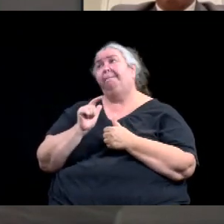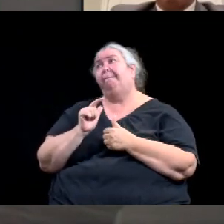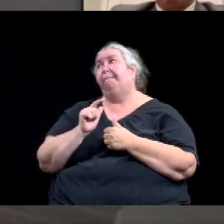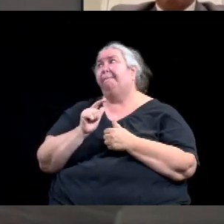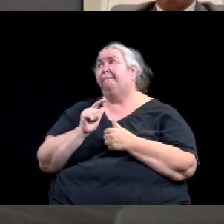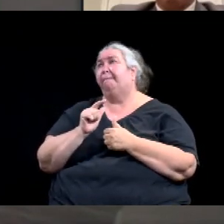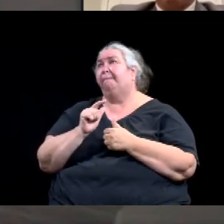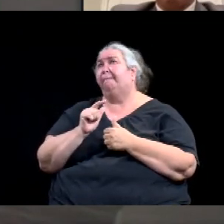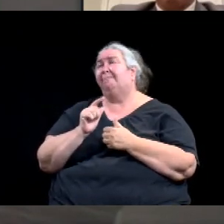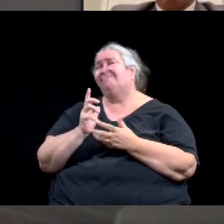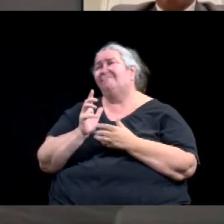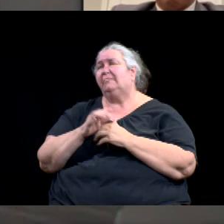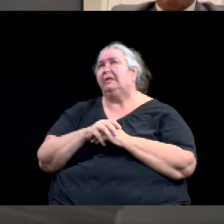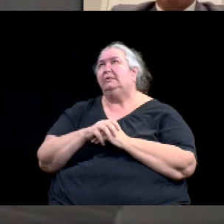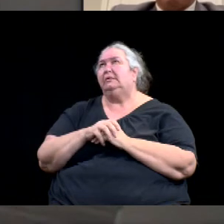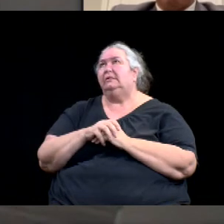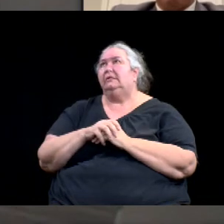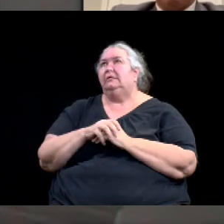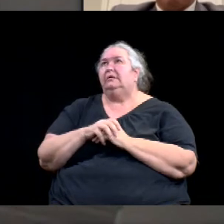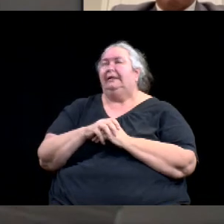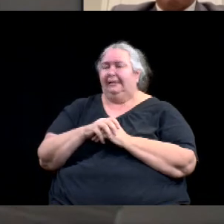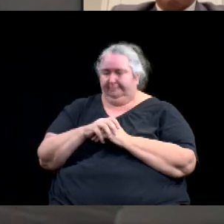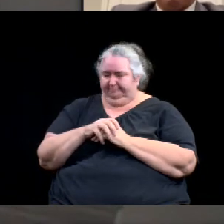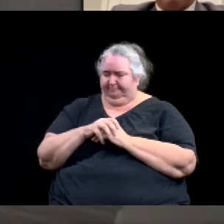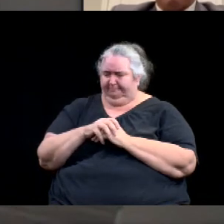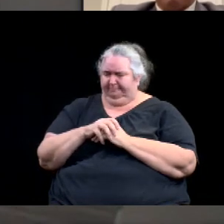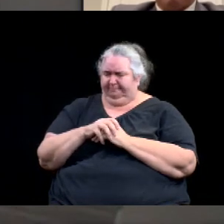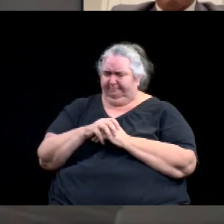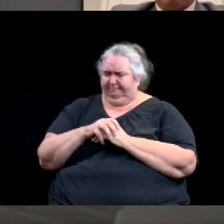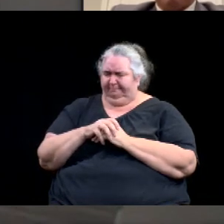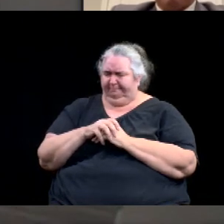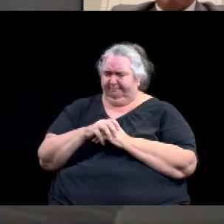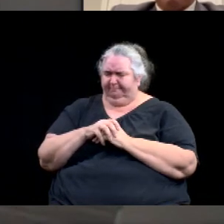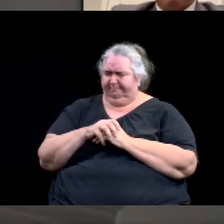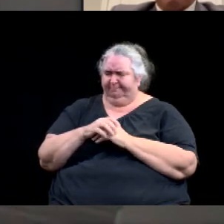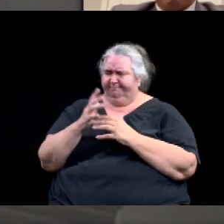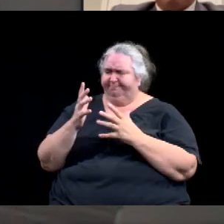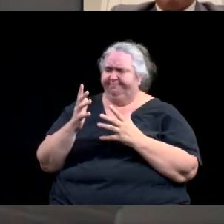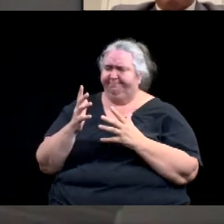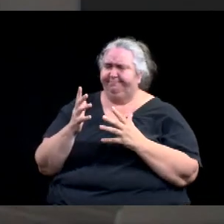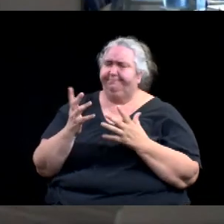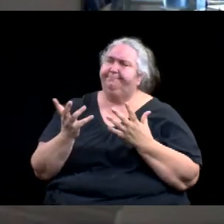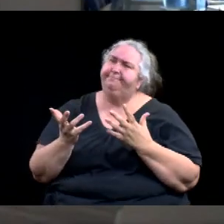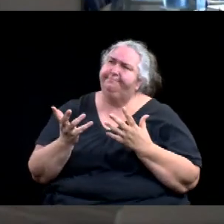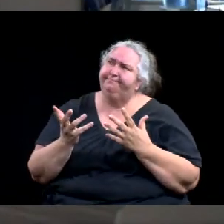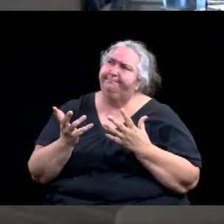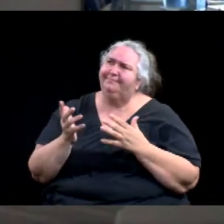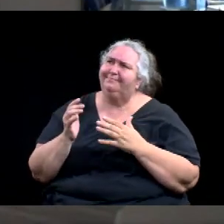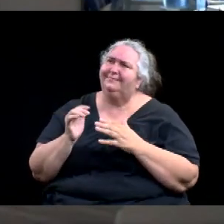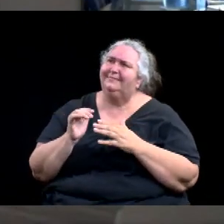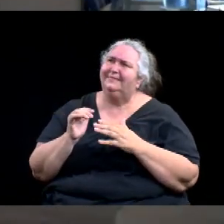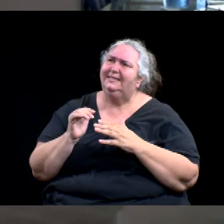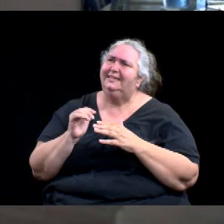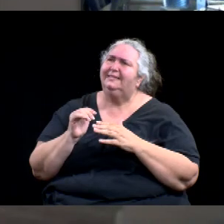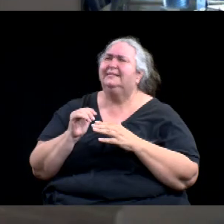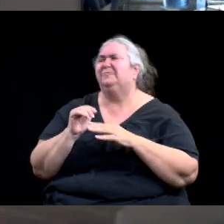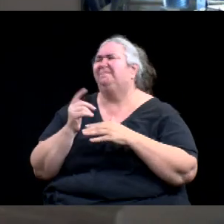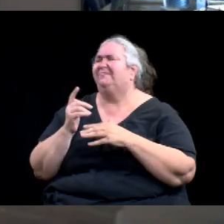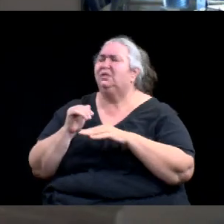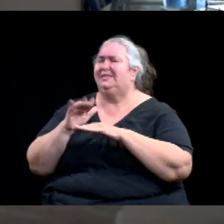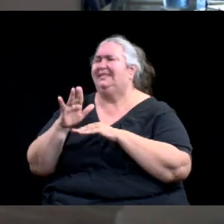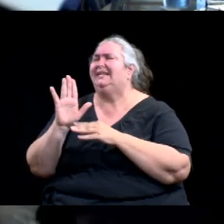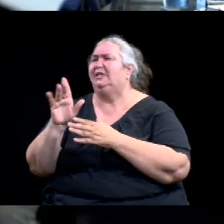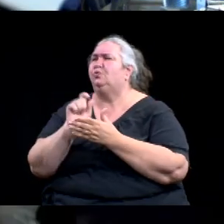send his written comments into us, and then maybe next time we can work to ensure that he has a better ability to call in.